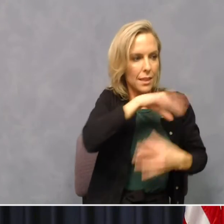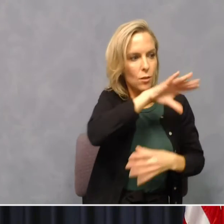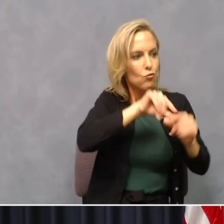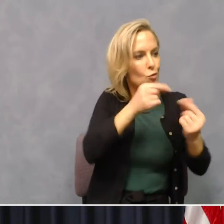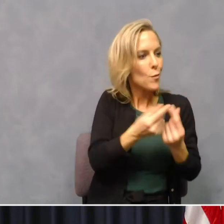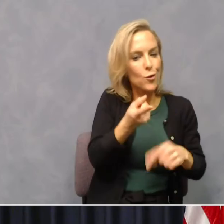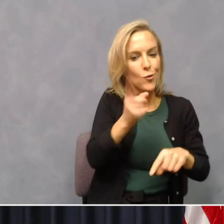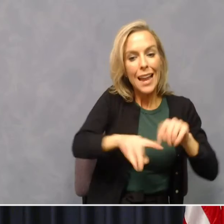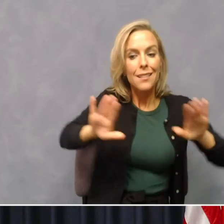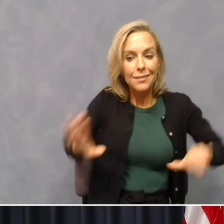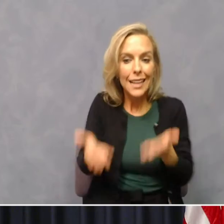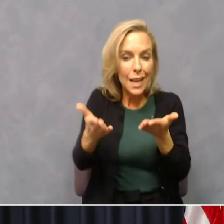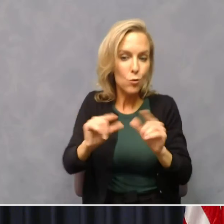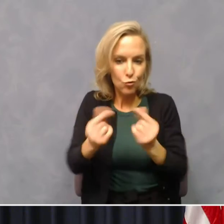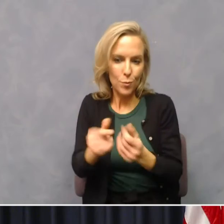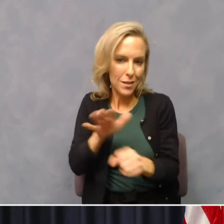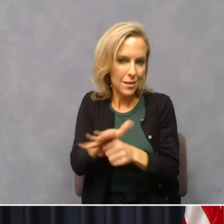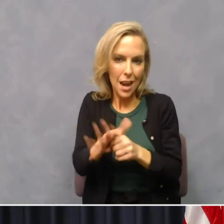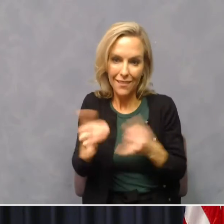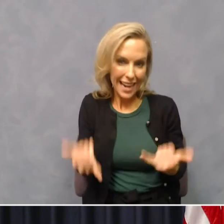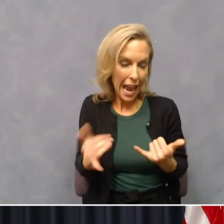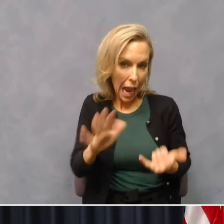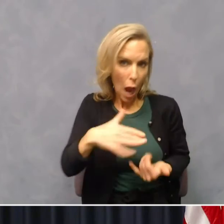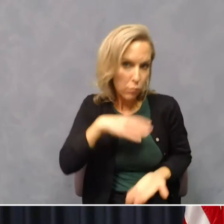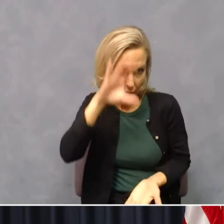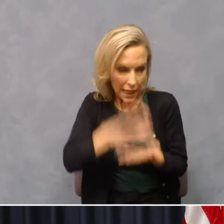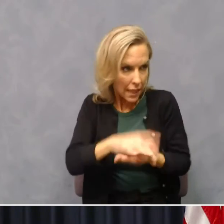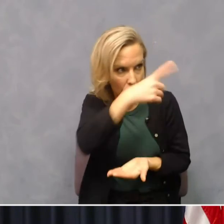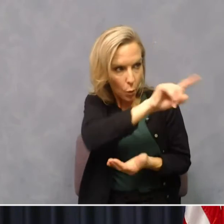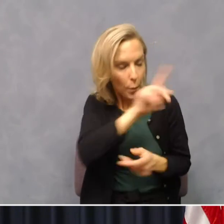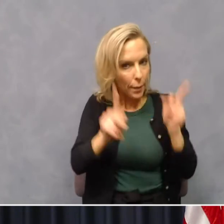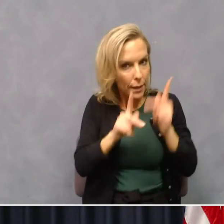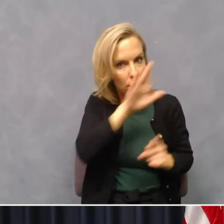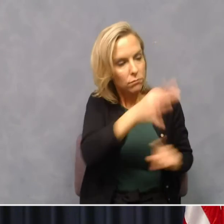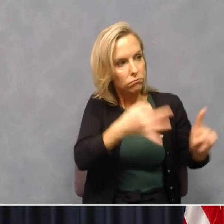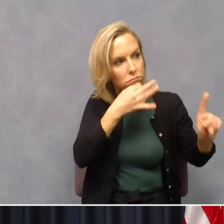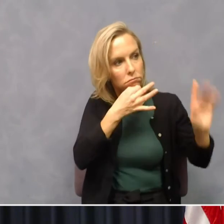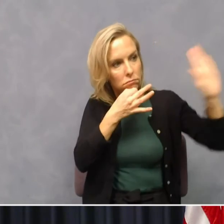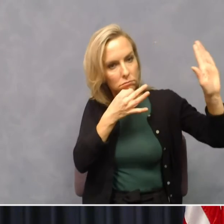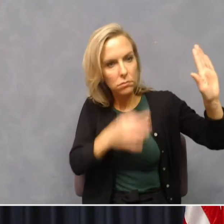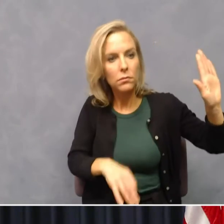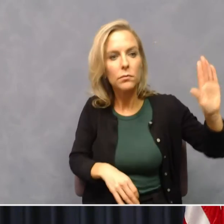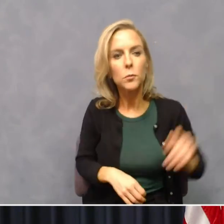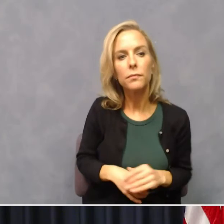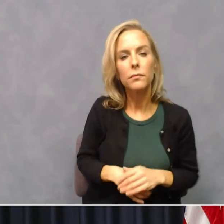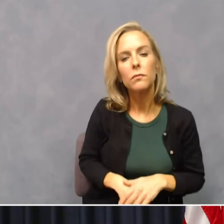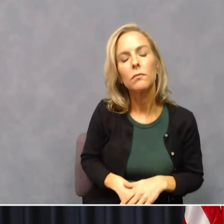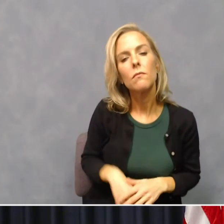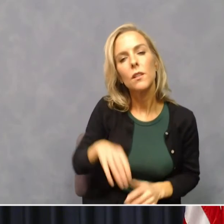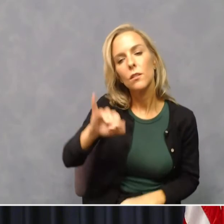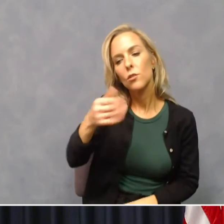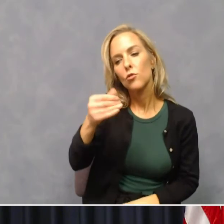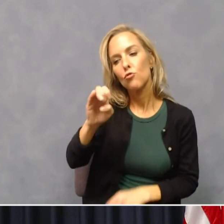economy enough right now, I believe them. All right, Joe Ragusa from Spectrum.